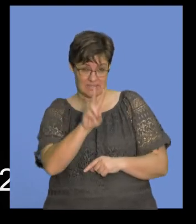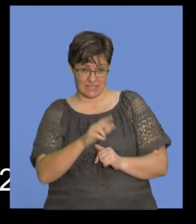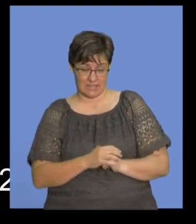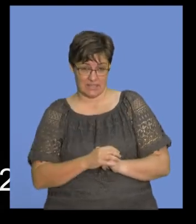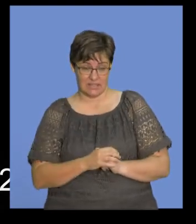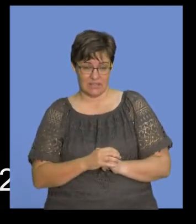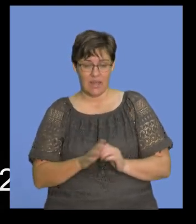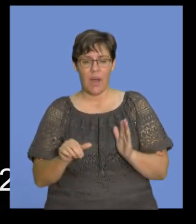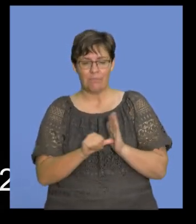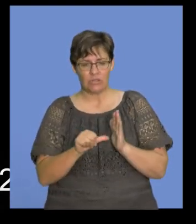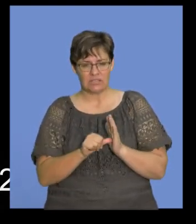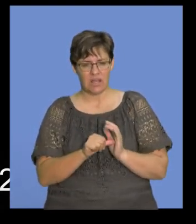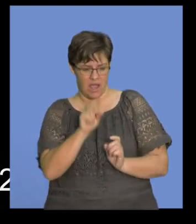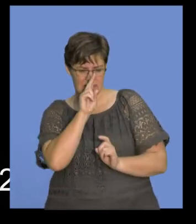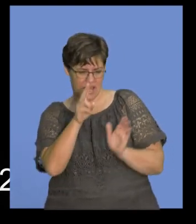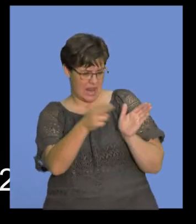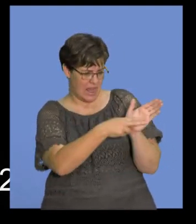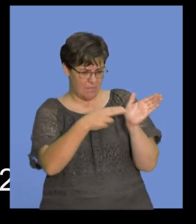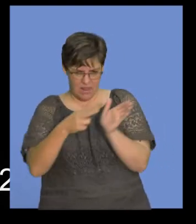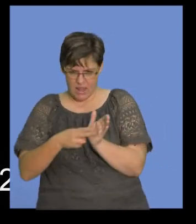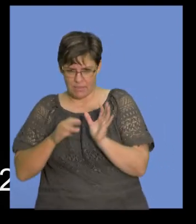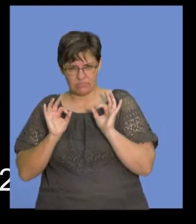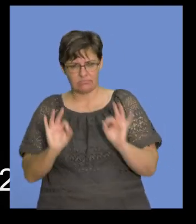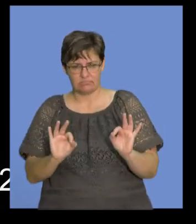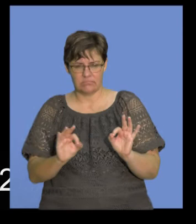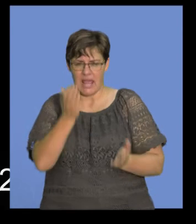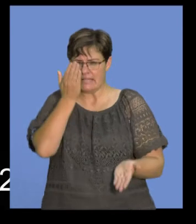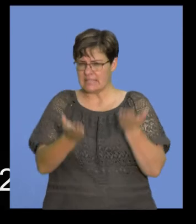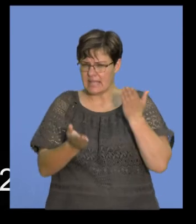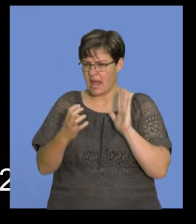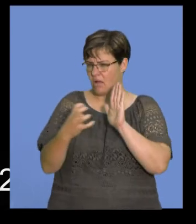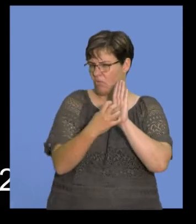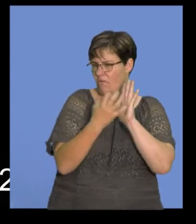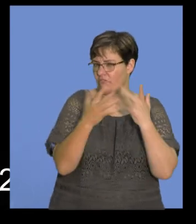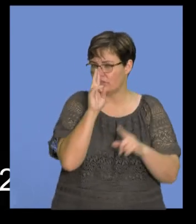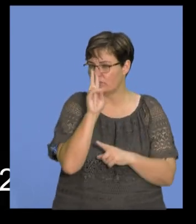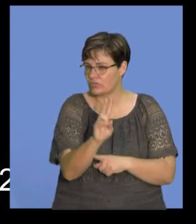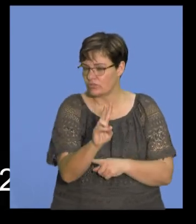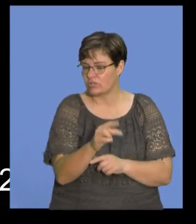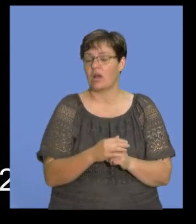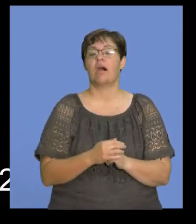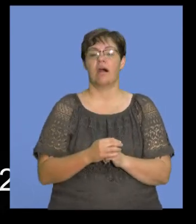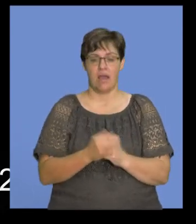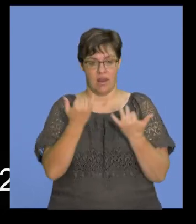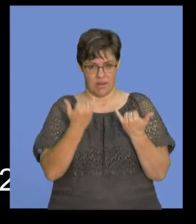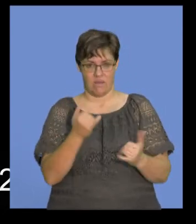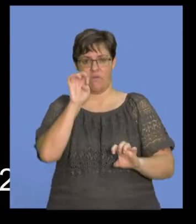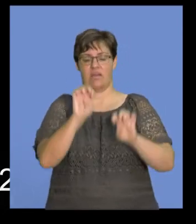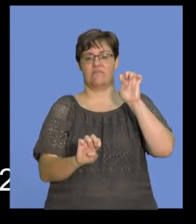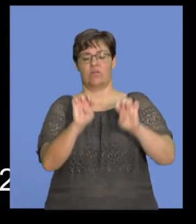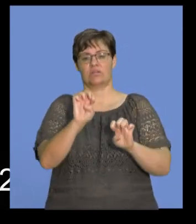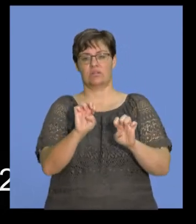for me, it's important that I've looked at the labelings, I've looked at the scale of the graph, I've also now need